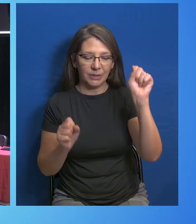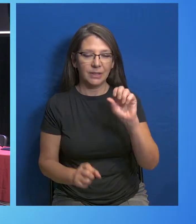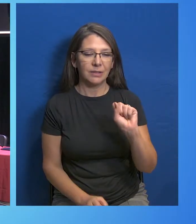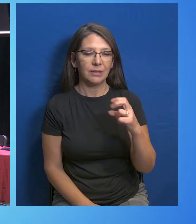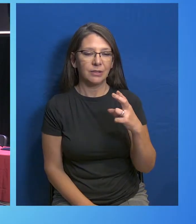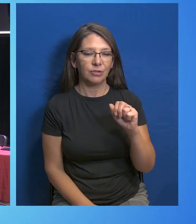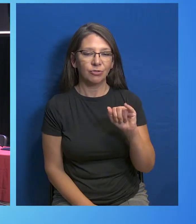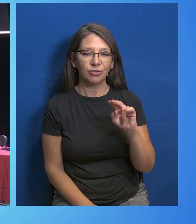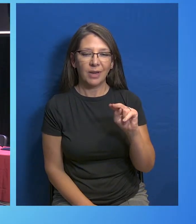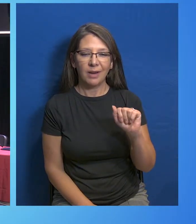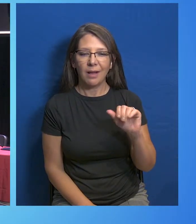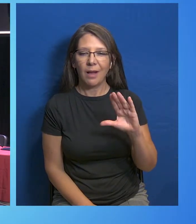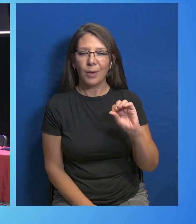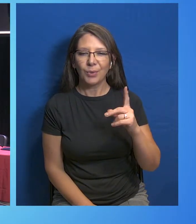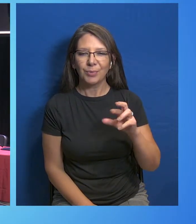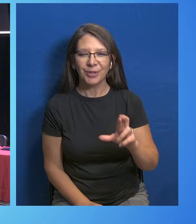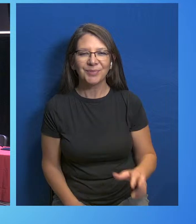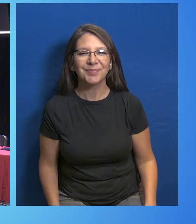Cooper.